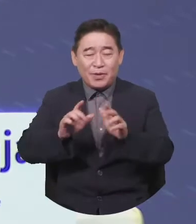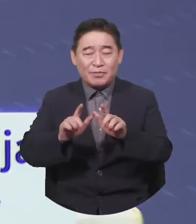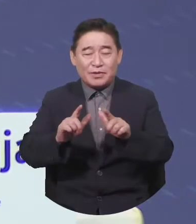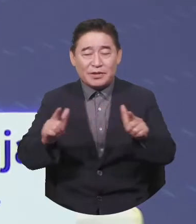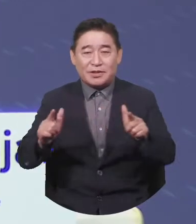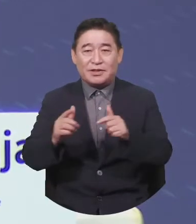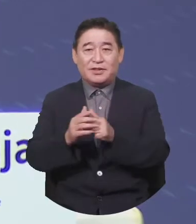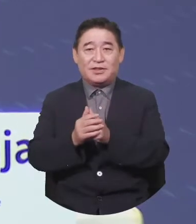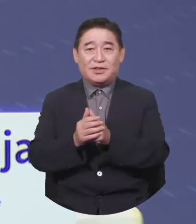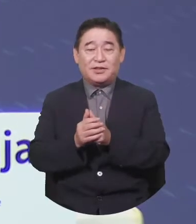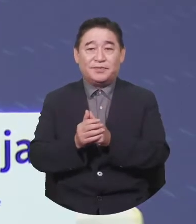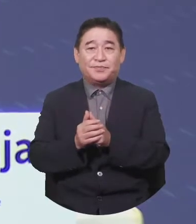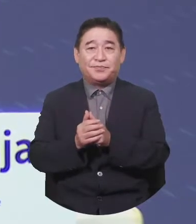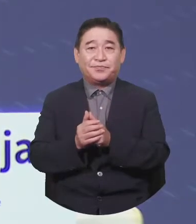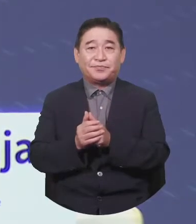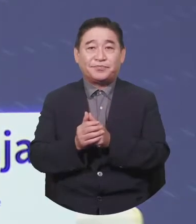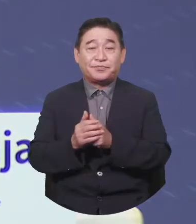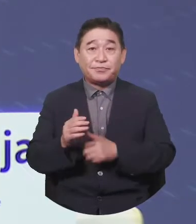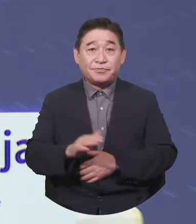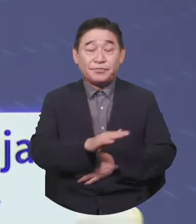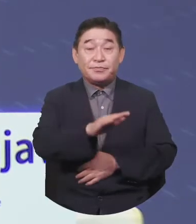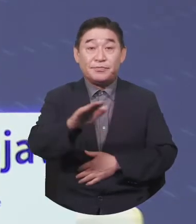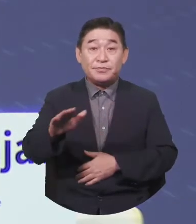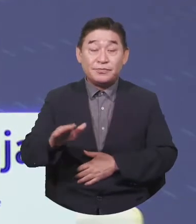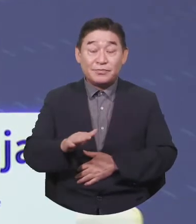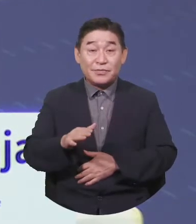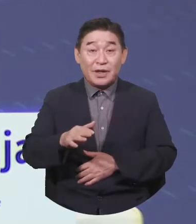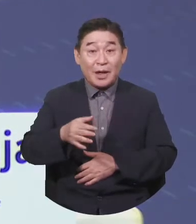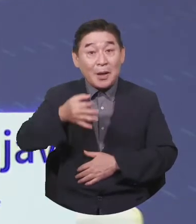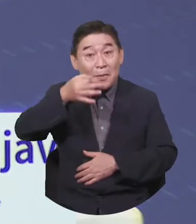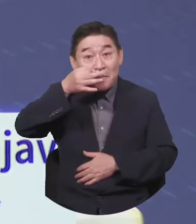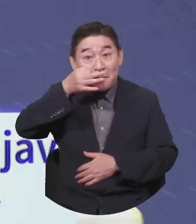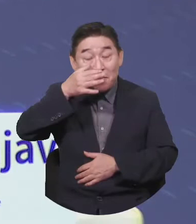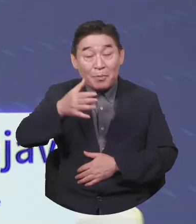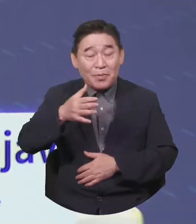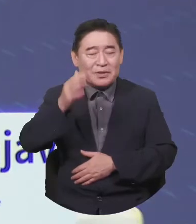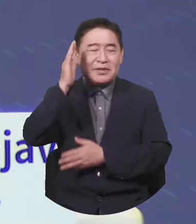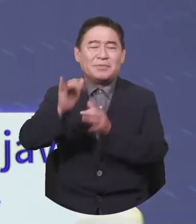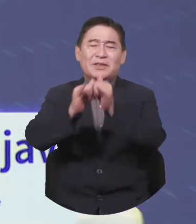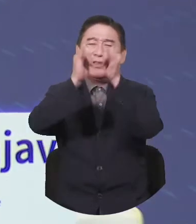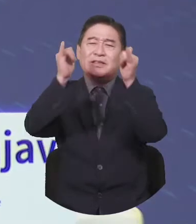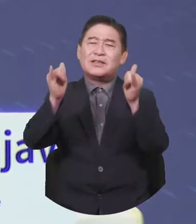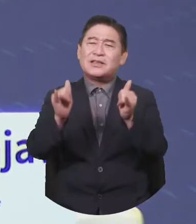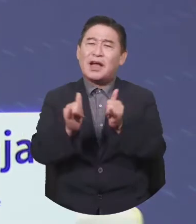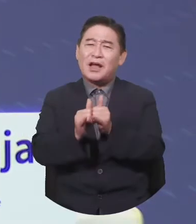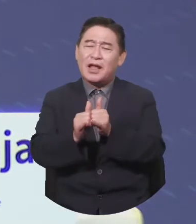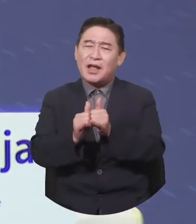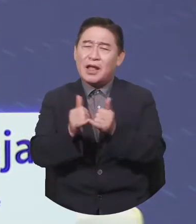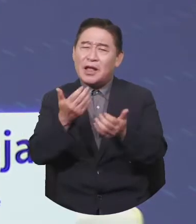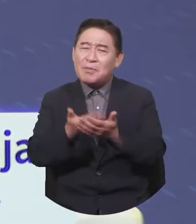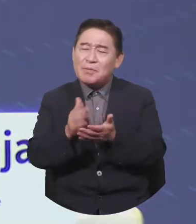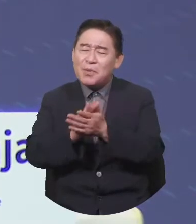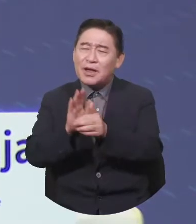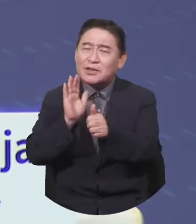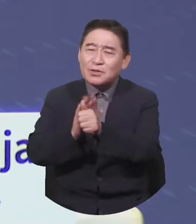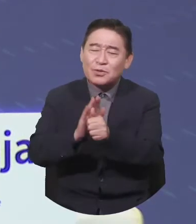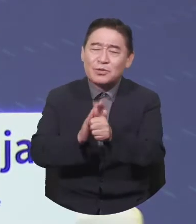by the perspectives from the civil society organizations and the youth. So this would